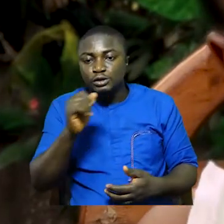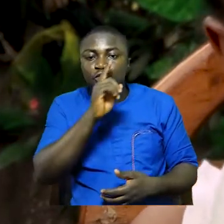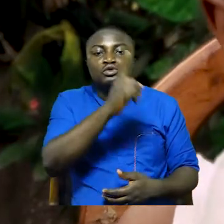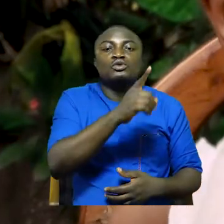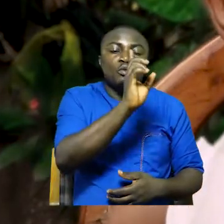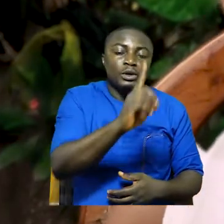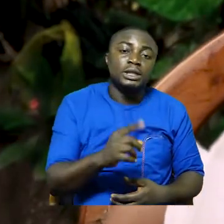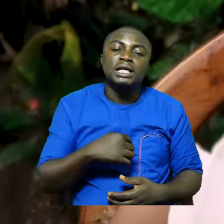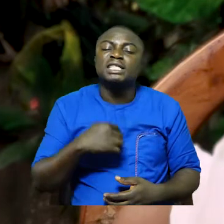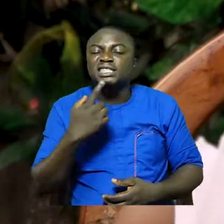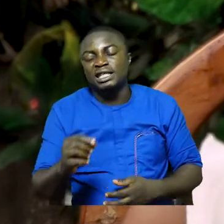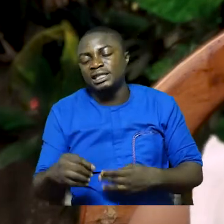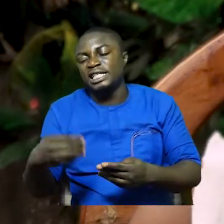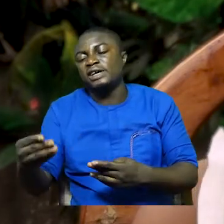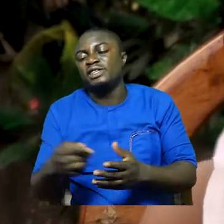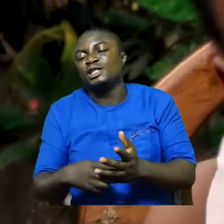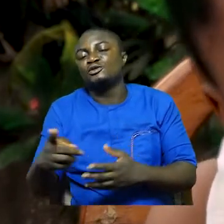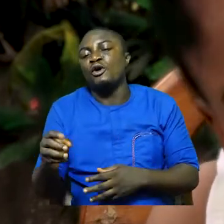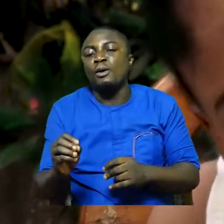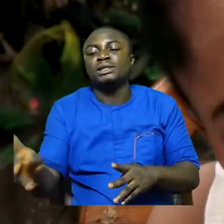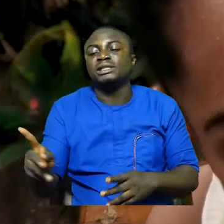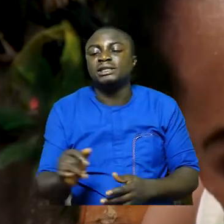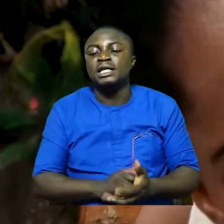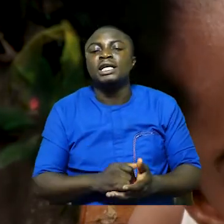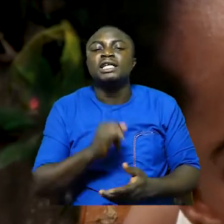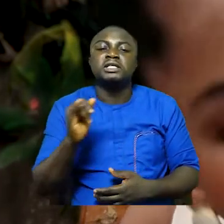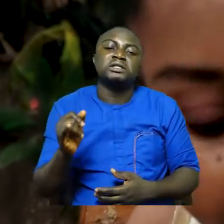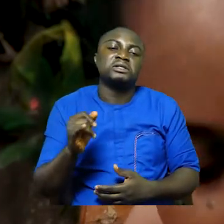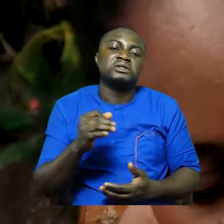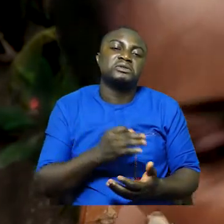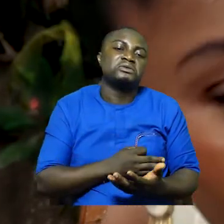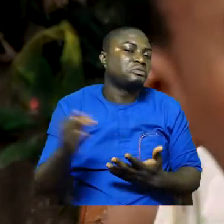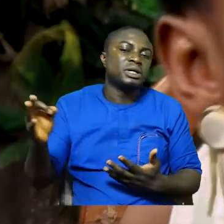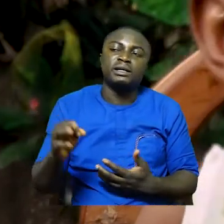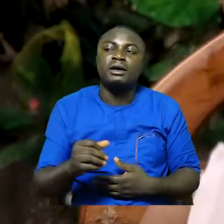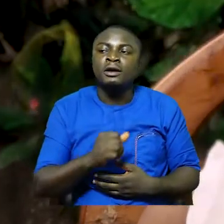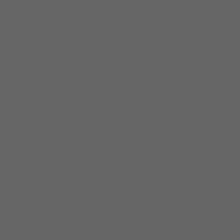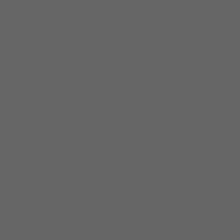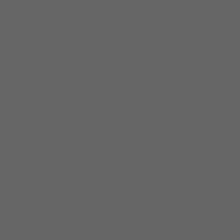you now know who is the real one? That was why I just said, okay, let me just give this one a chance more, and it still failed.